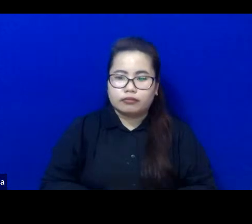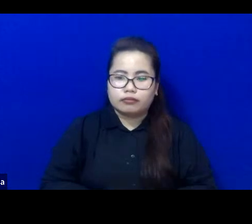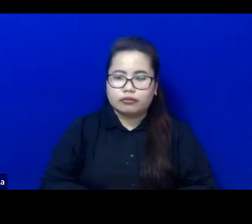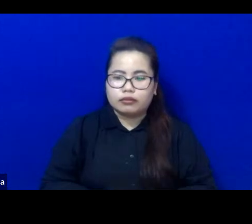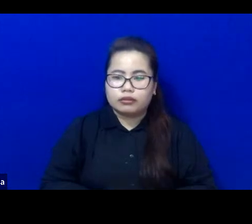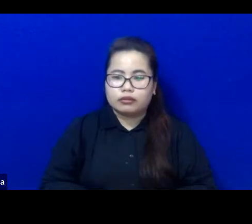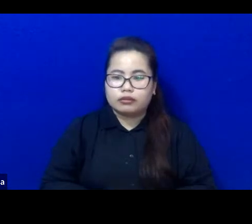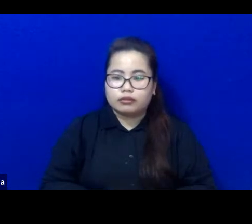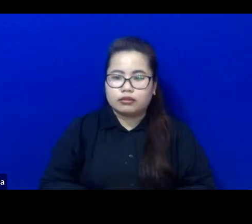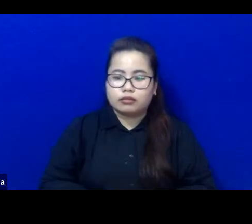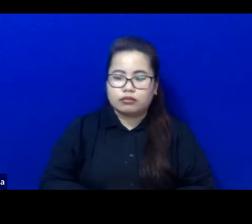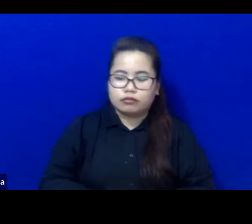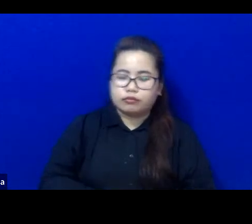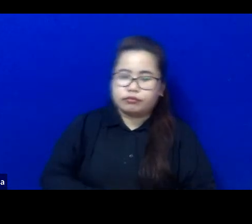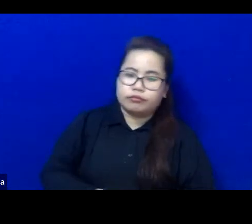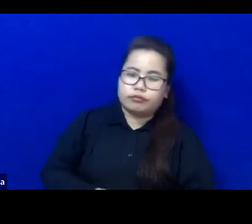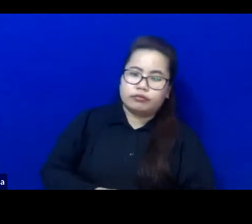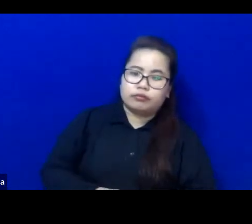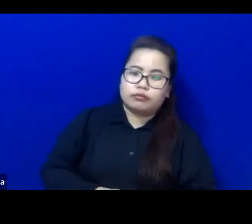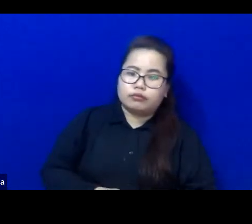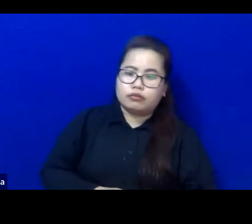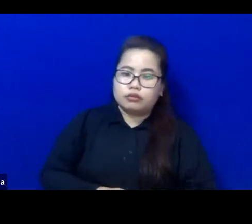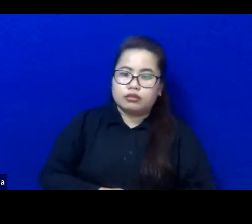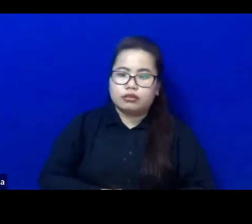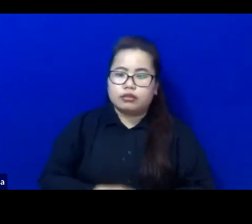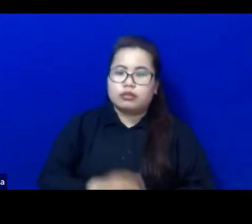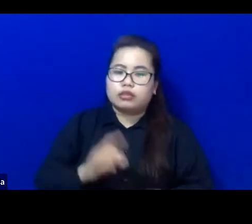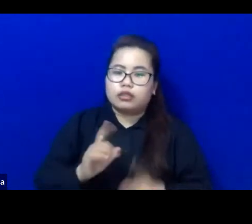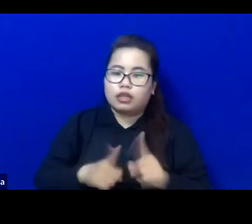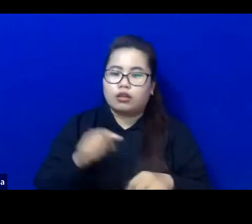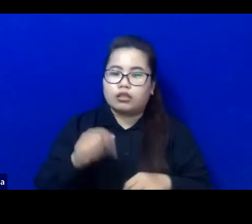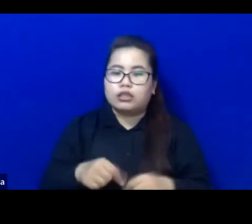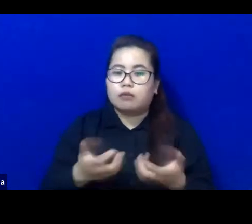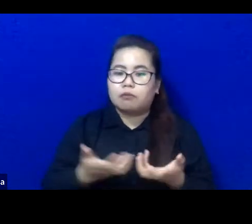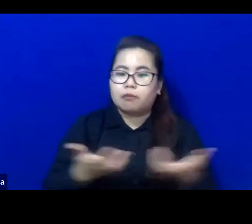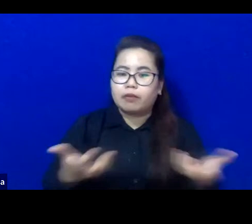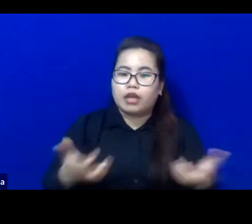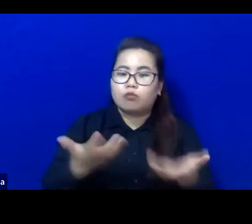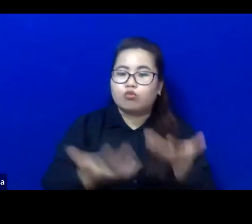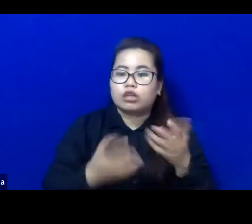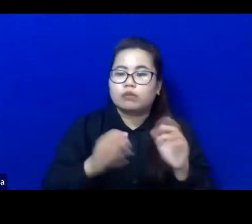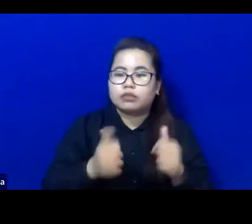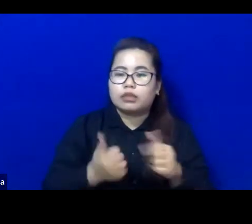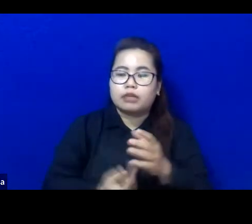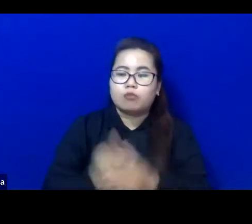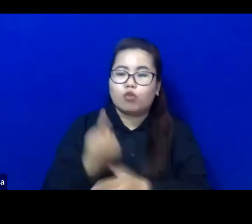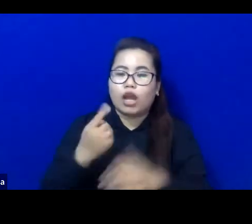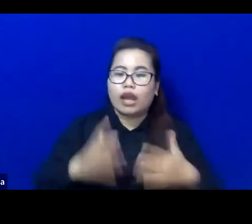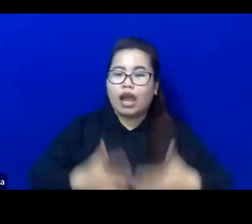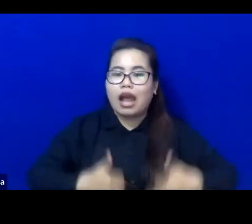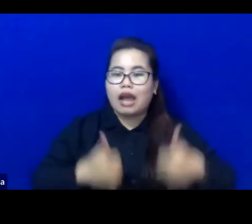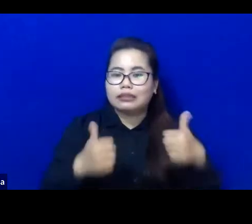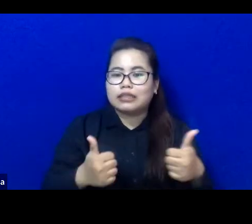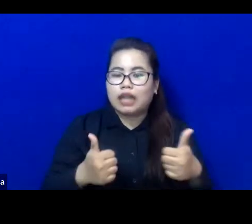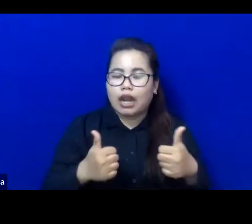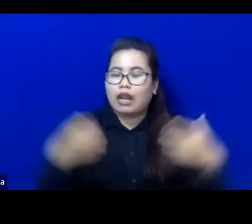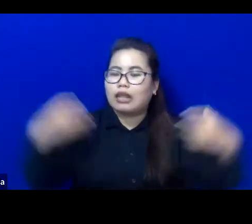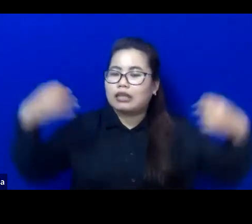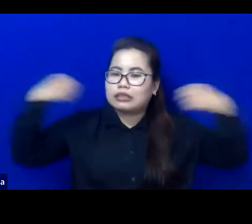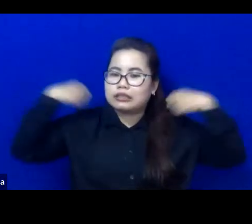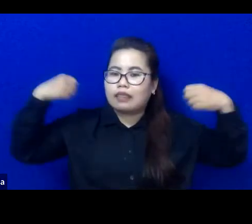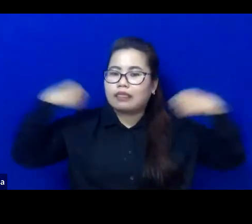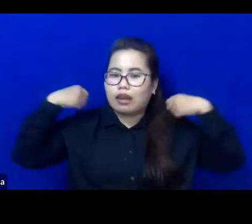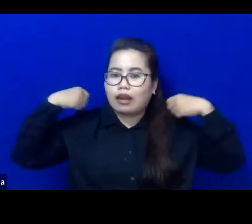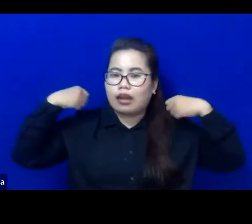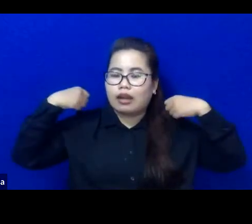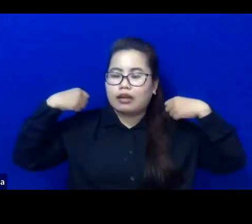can influence the health outcome. And in fact, in Indonesia, in particular, with lots of islands that are